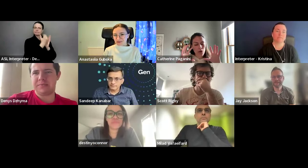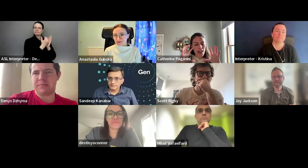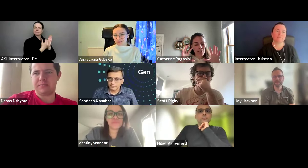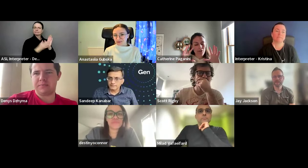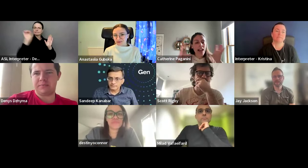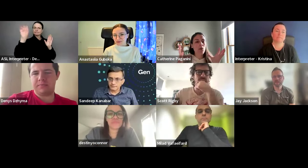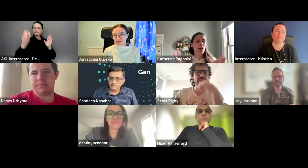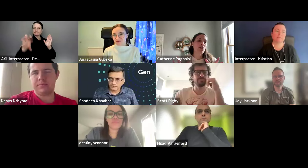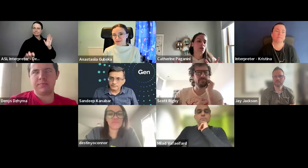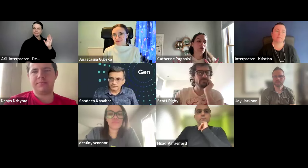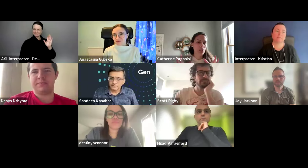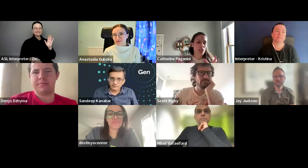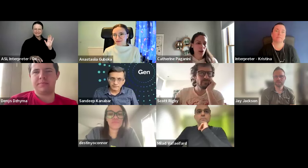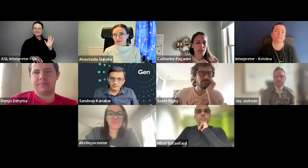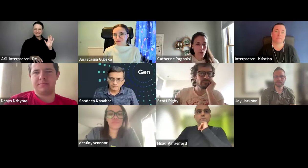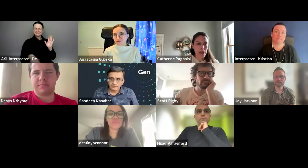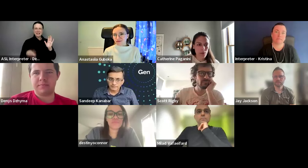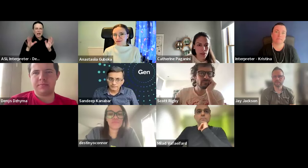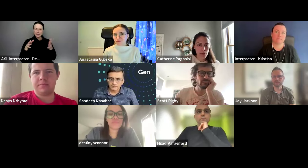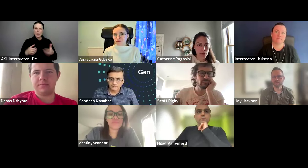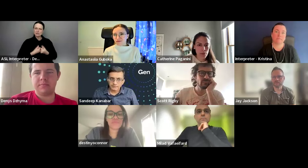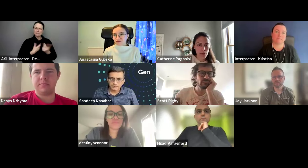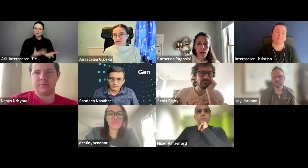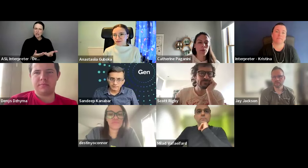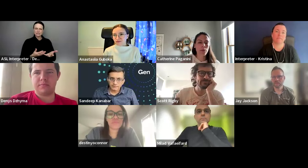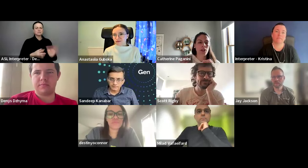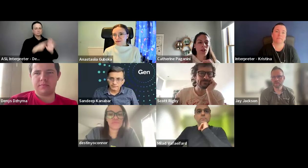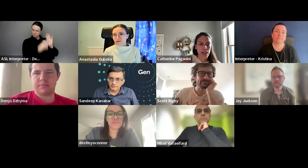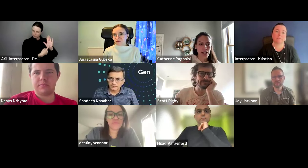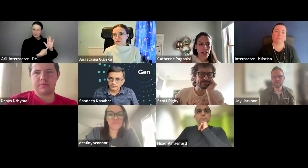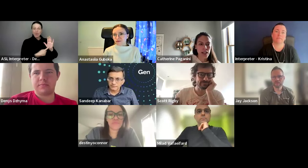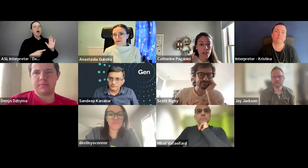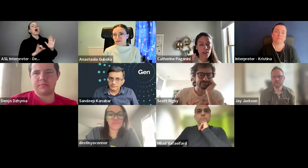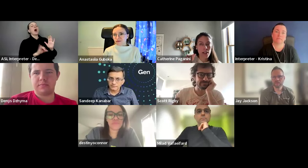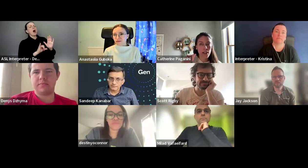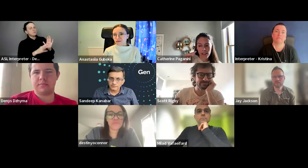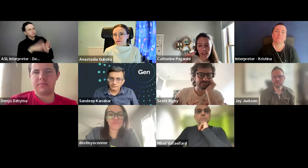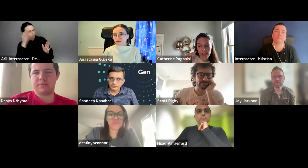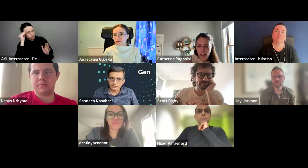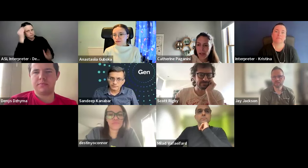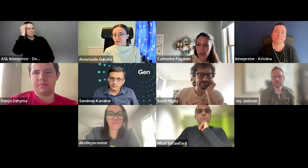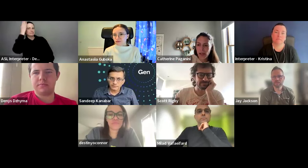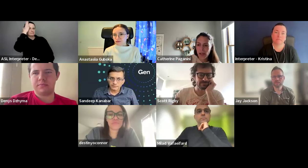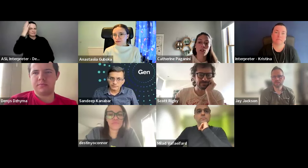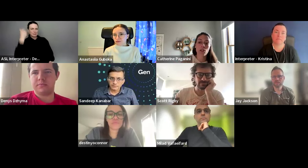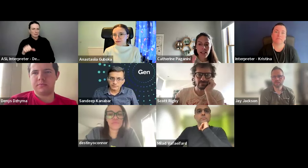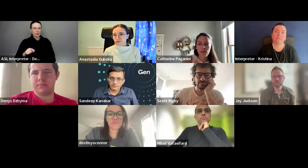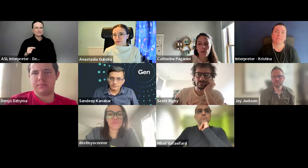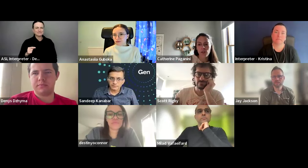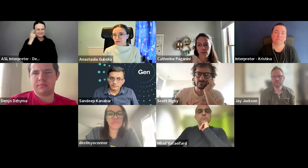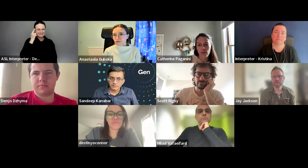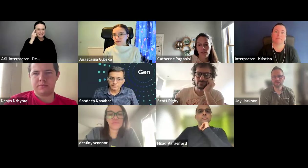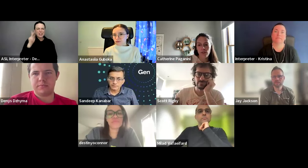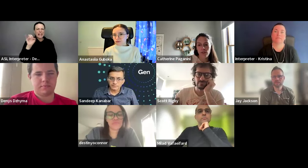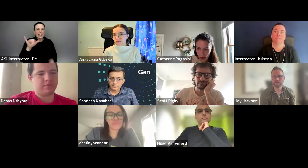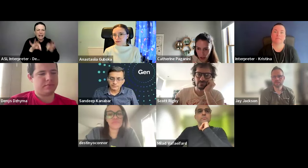understand it or like find a way to express it in a way that people can remember and like the key points as well. So